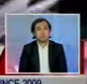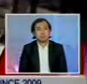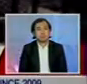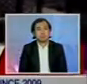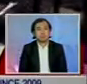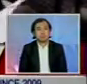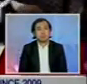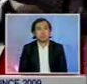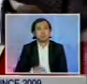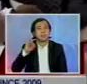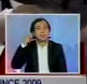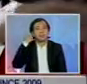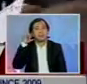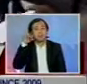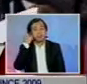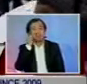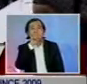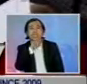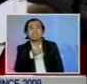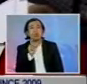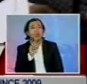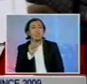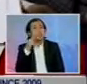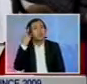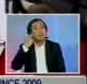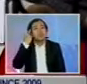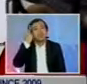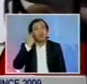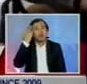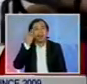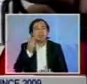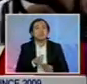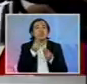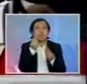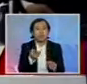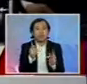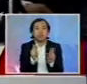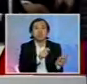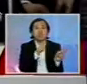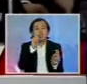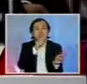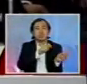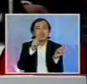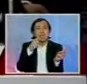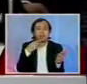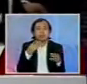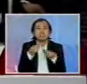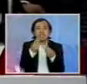not. Oh, my question is, what was the basis for the issuance of transfer certificate of title